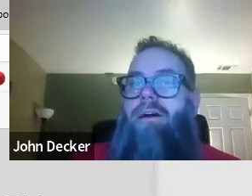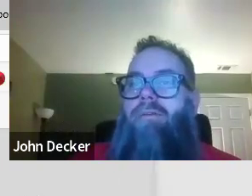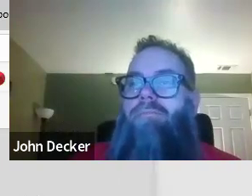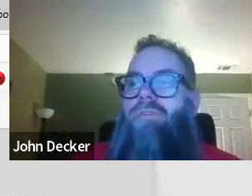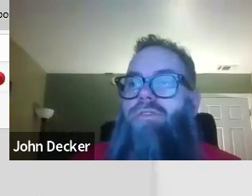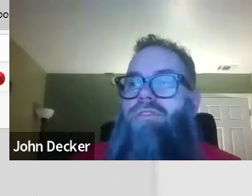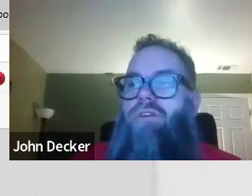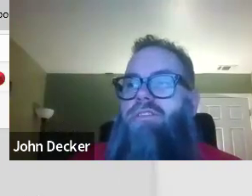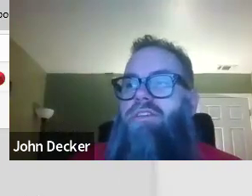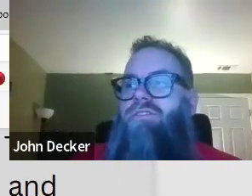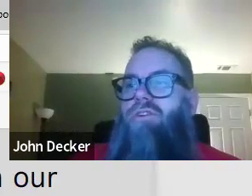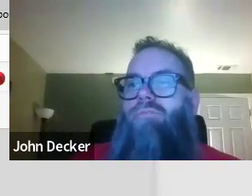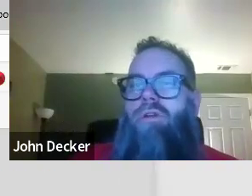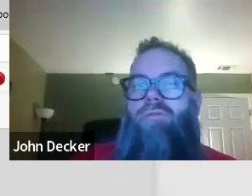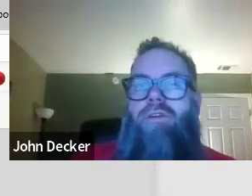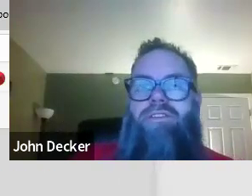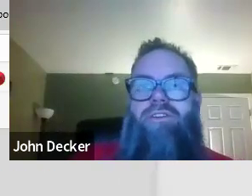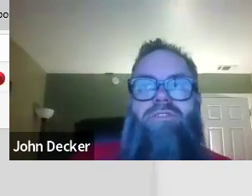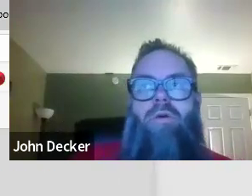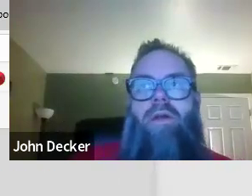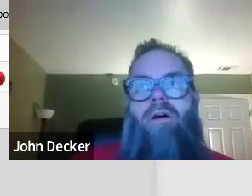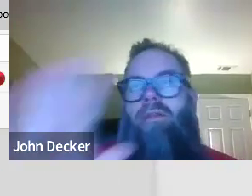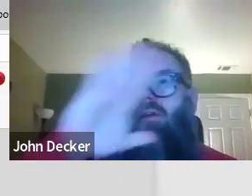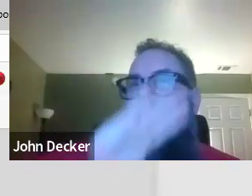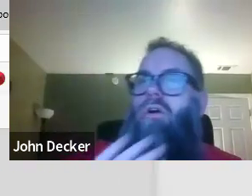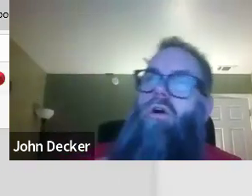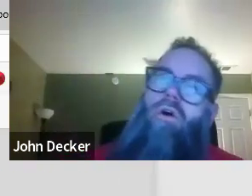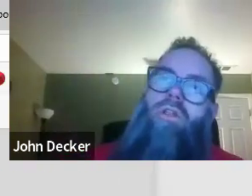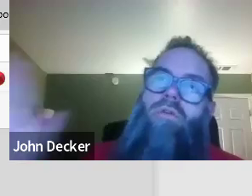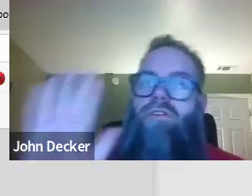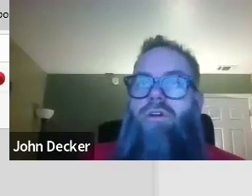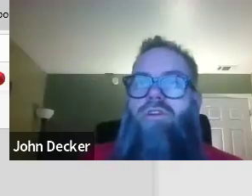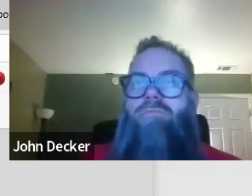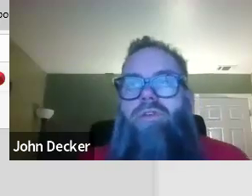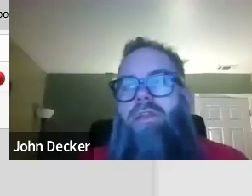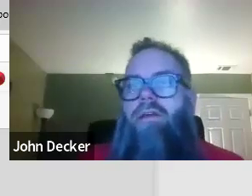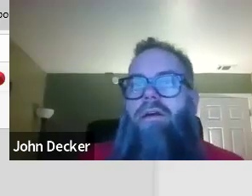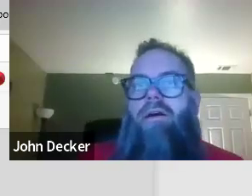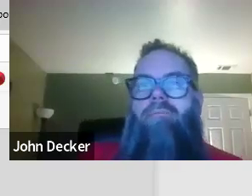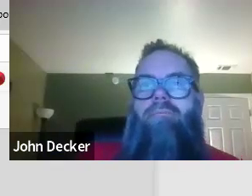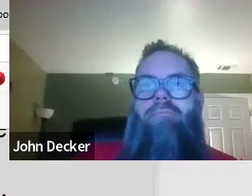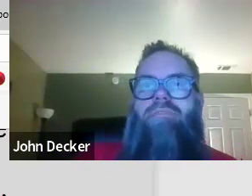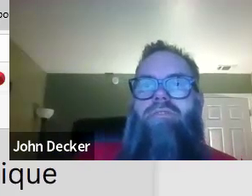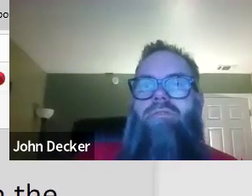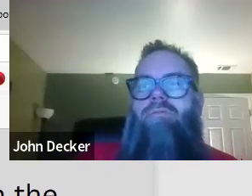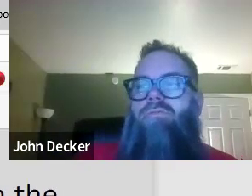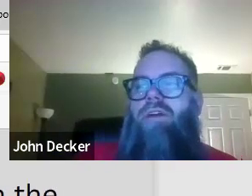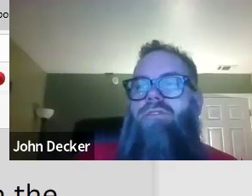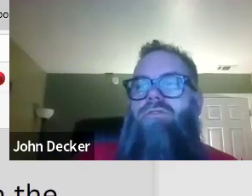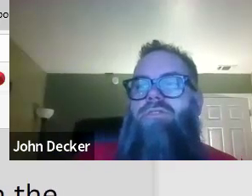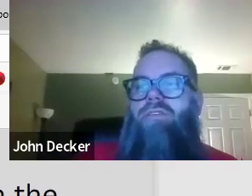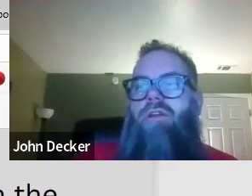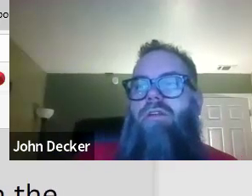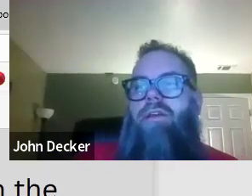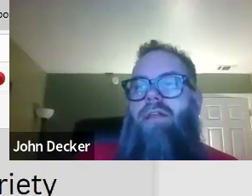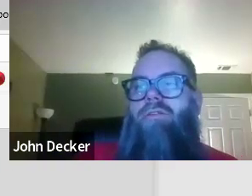attend. These conversations are important for us to hear what's going on all across our community. So we've